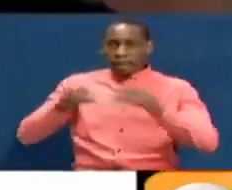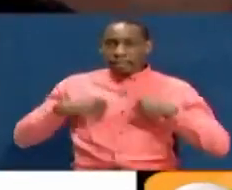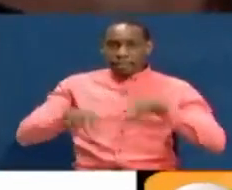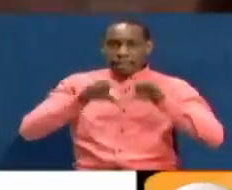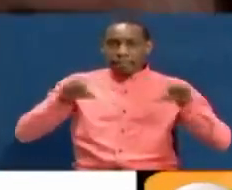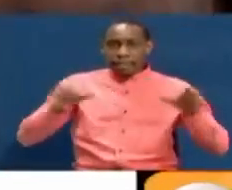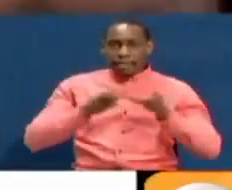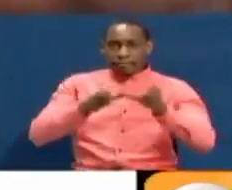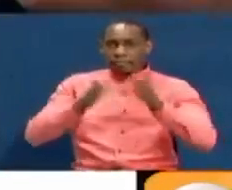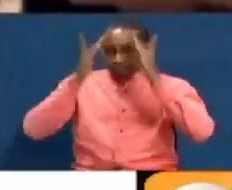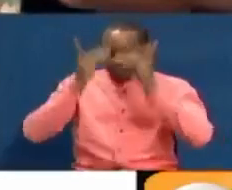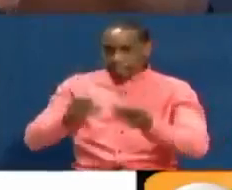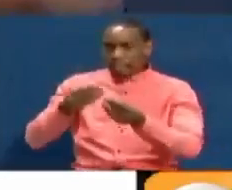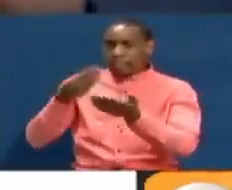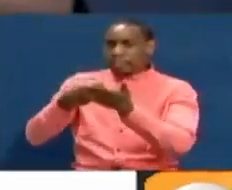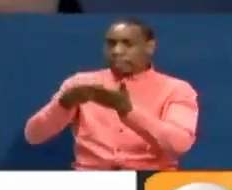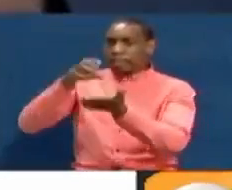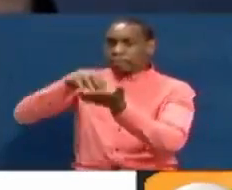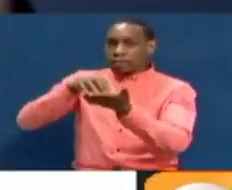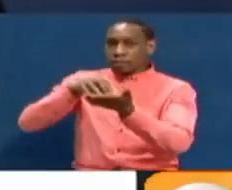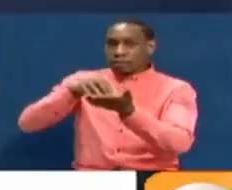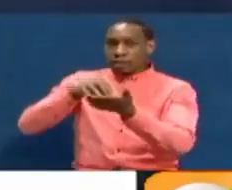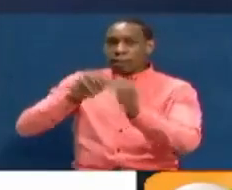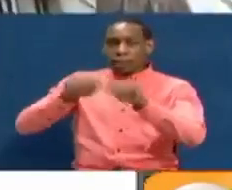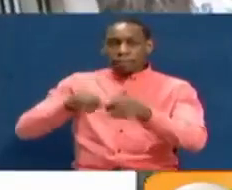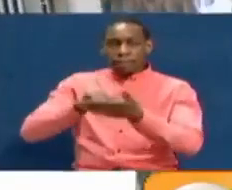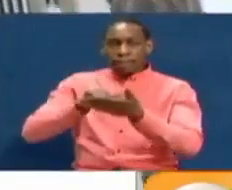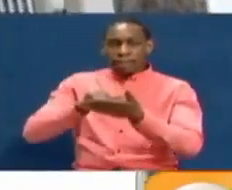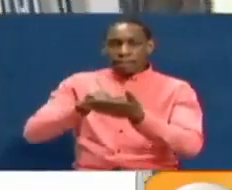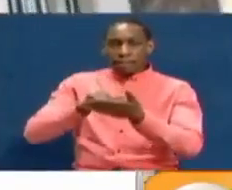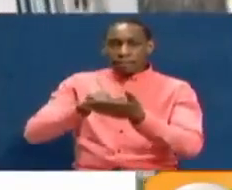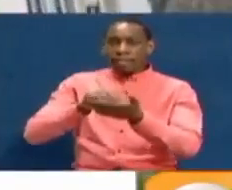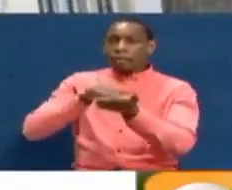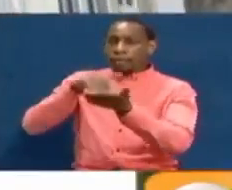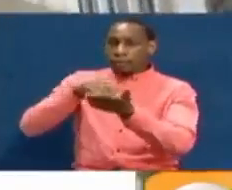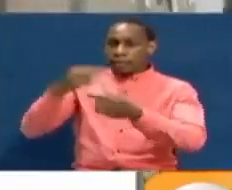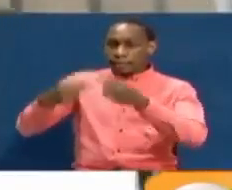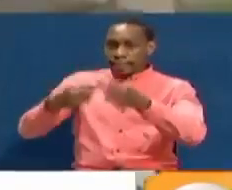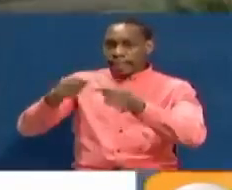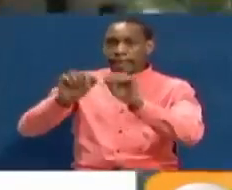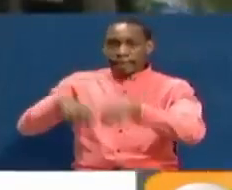forces to determine direction of the shilling but may intervene if it becomes more volatile